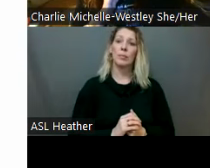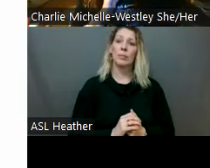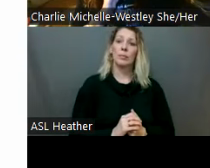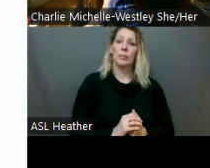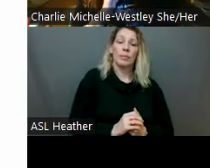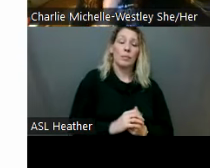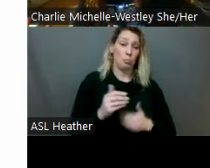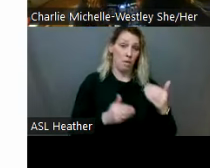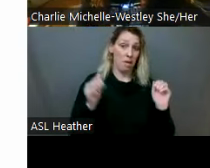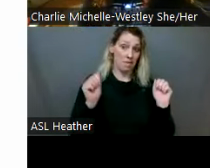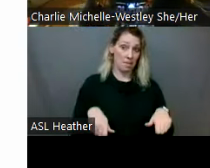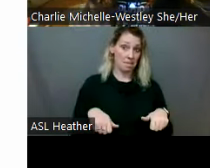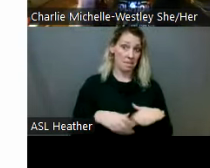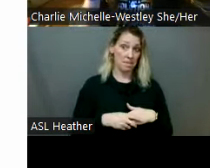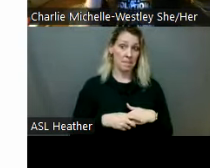Can we move on?